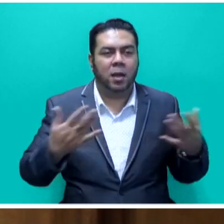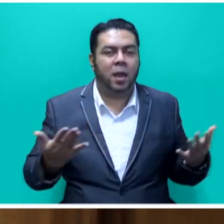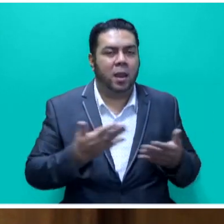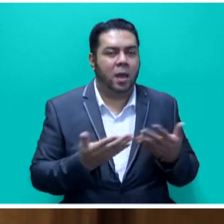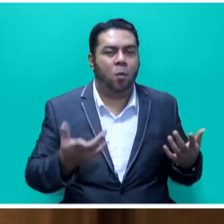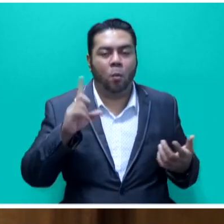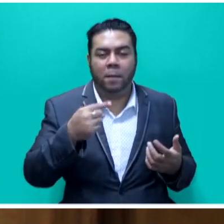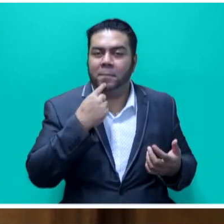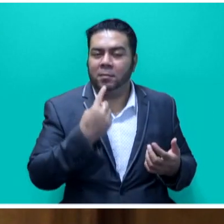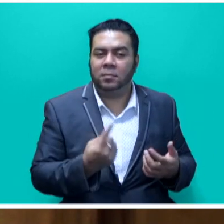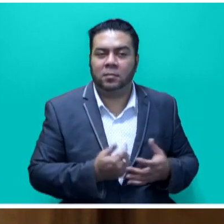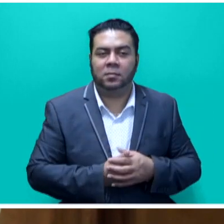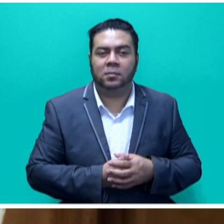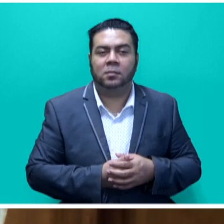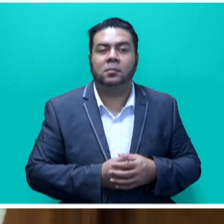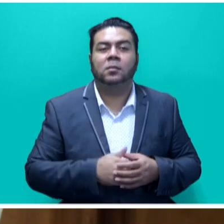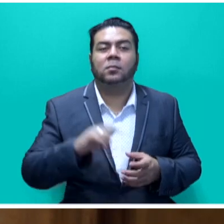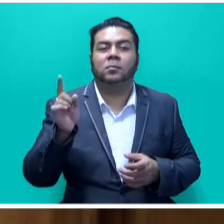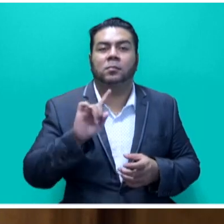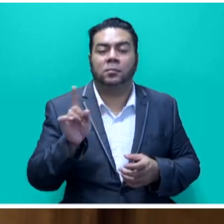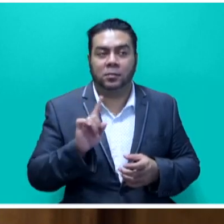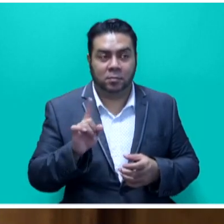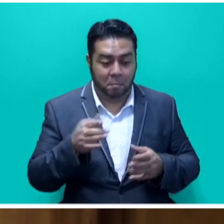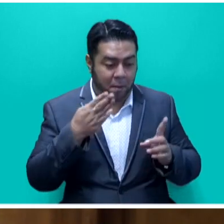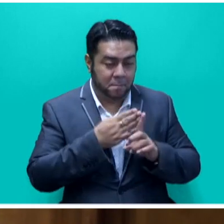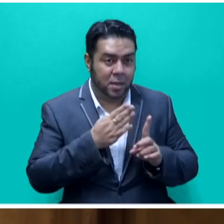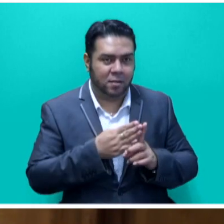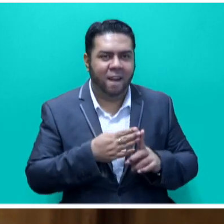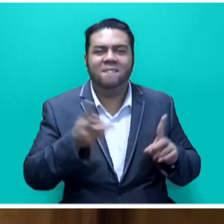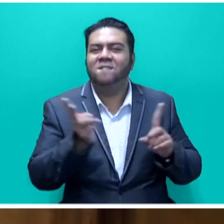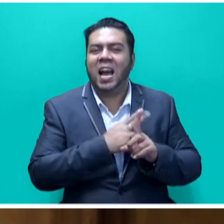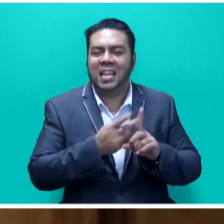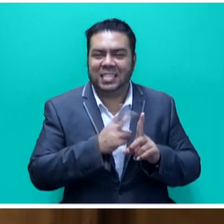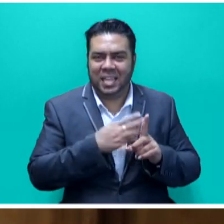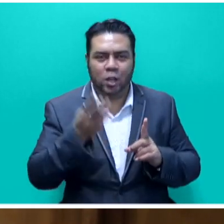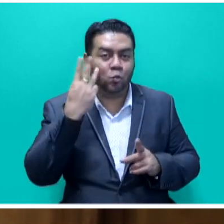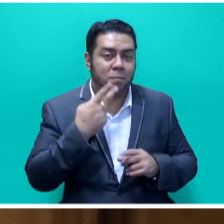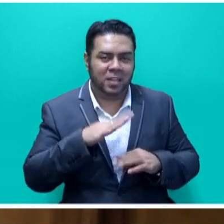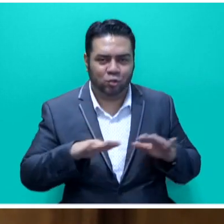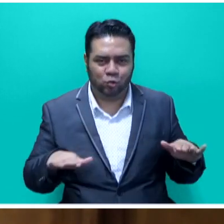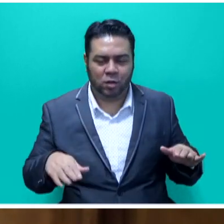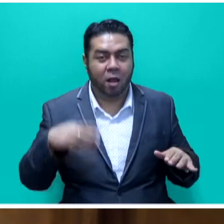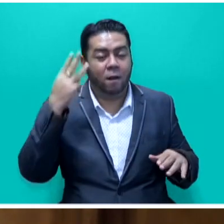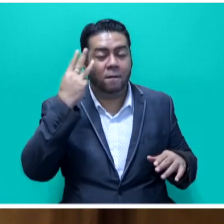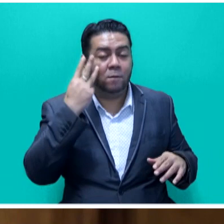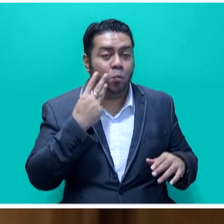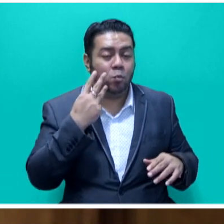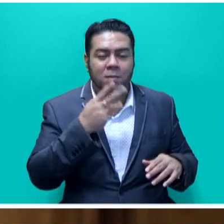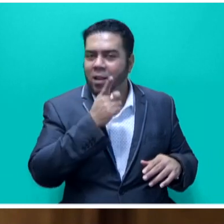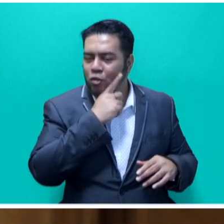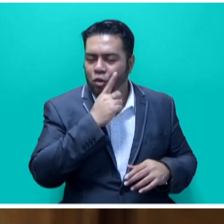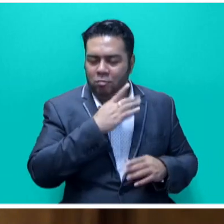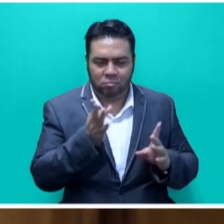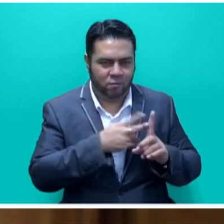one must have guessed what my main concern would be now. Violence against women and children. Violence against our women and girls. Of course, what